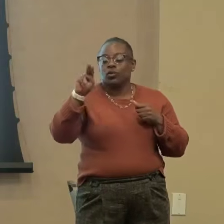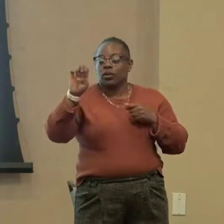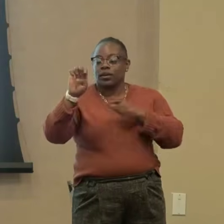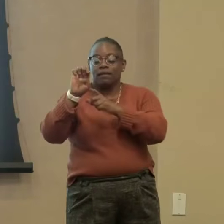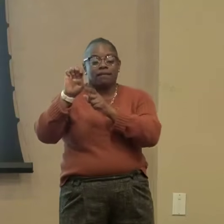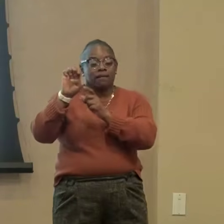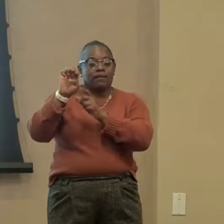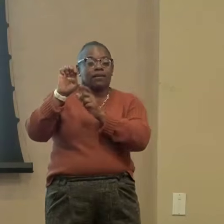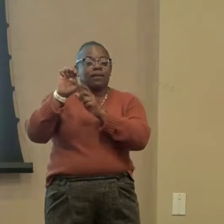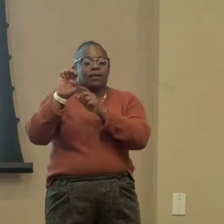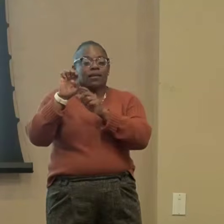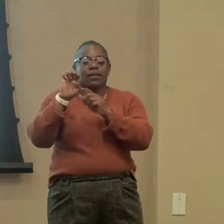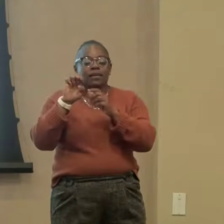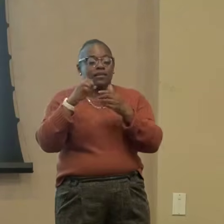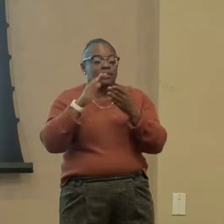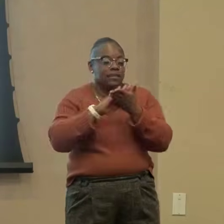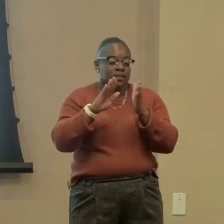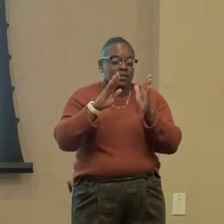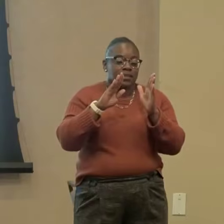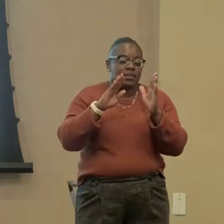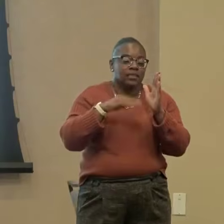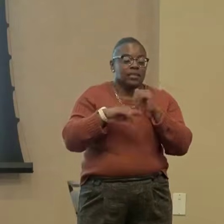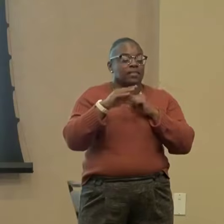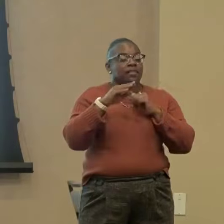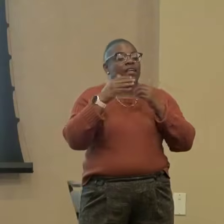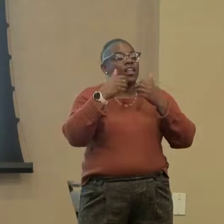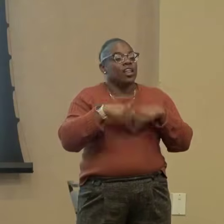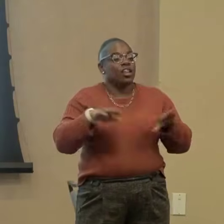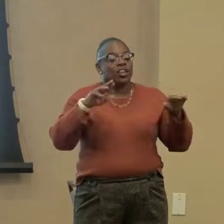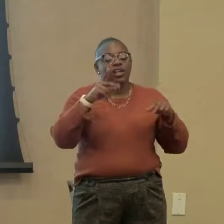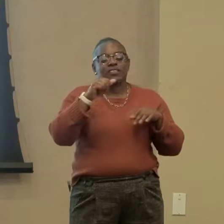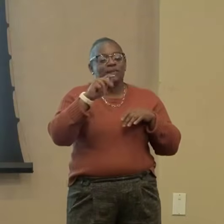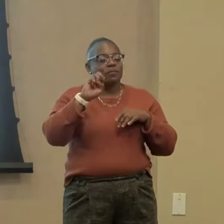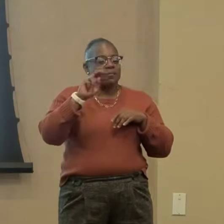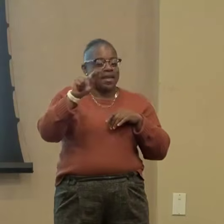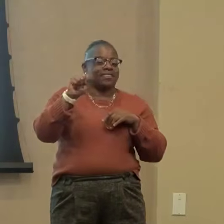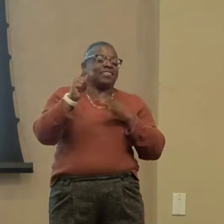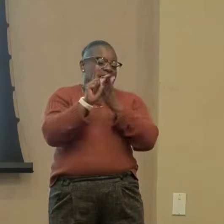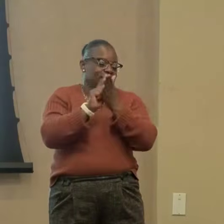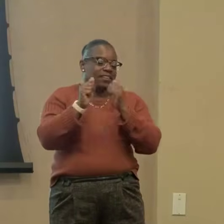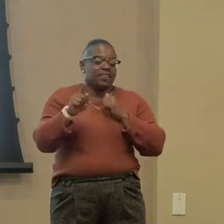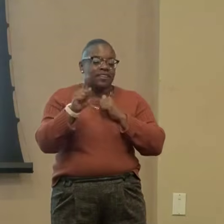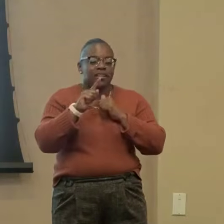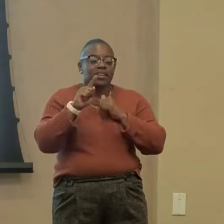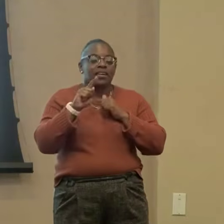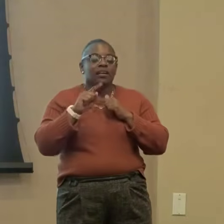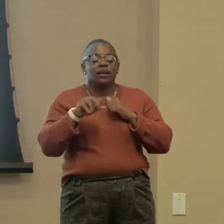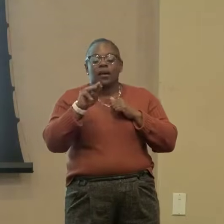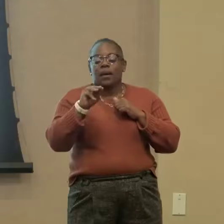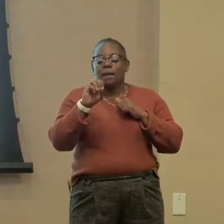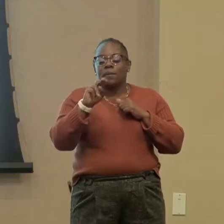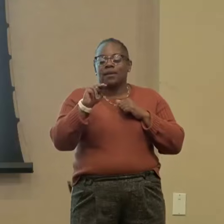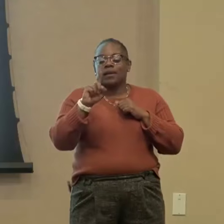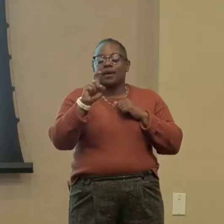counter, available for years, nice and cheap because they lost the patent. You can also start Rogaine. The active ingredient is